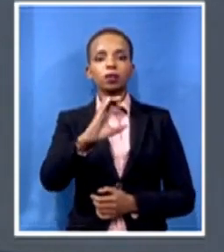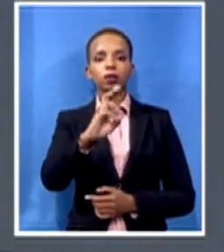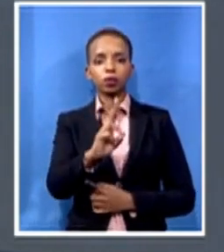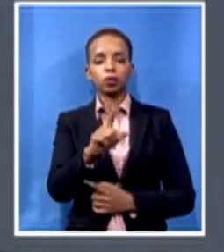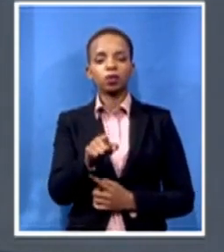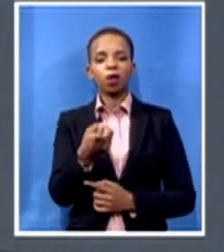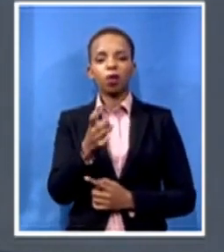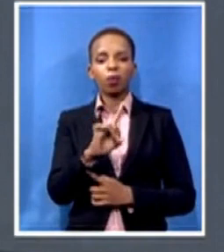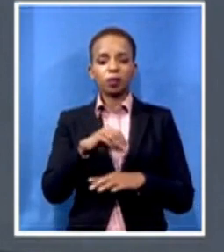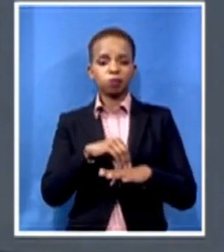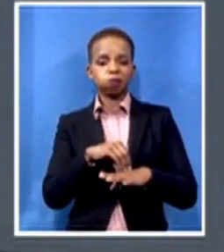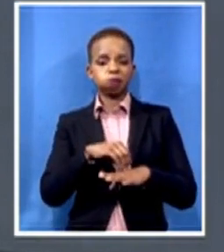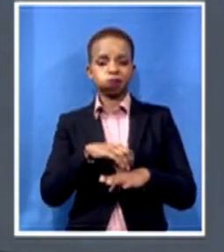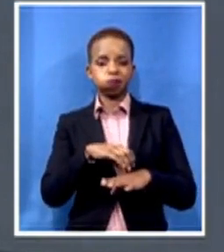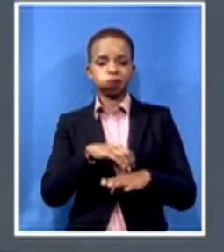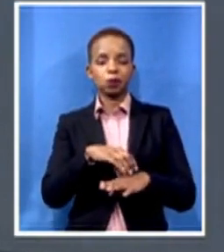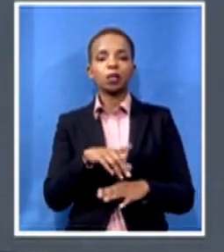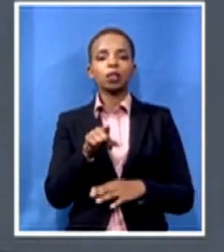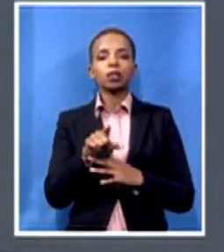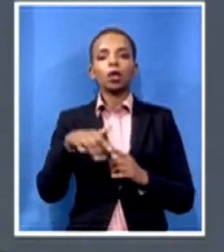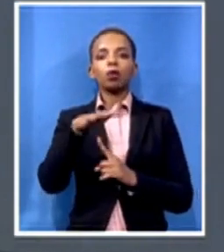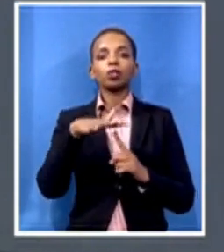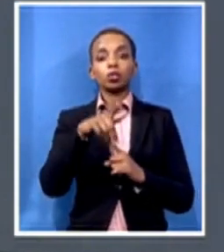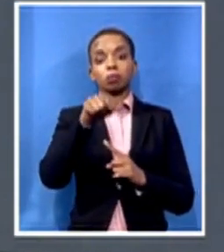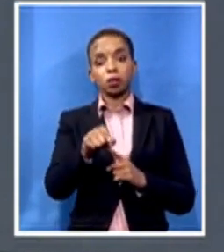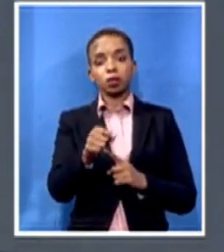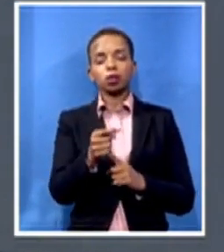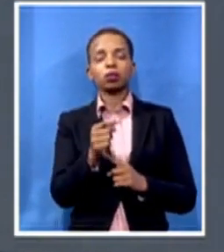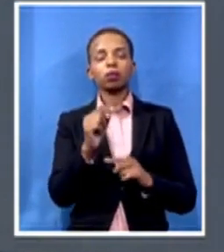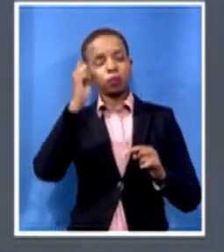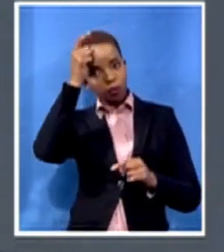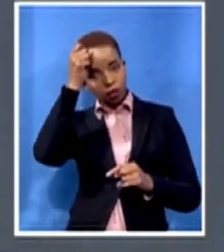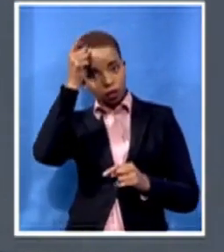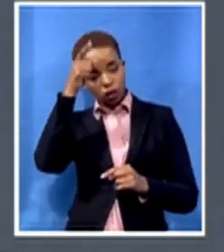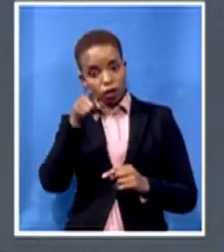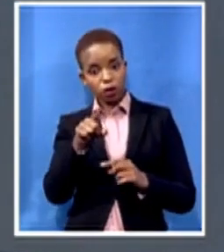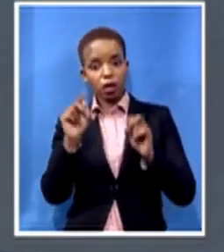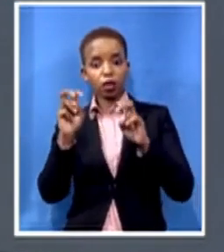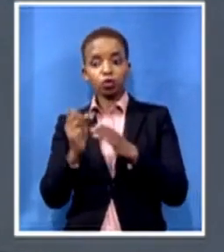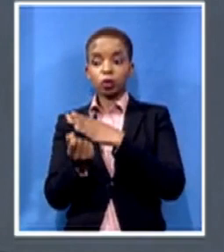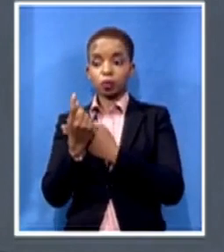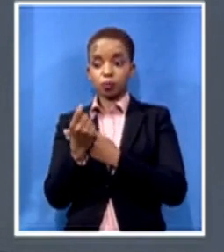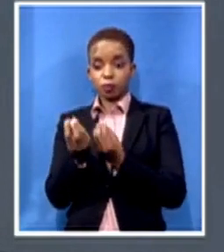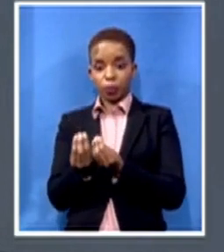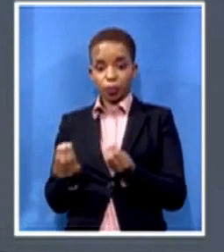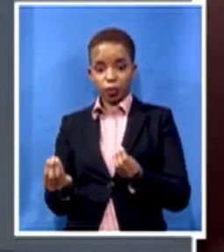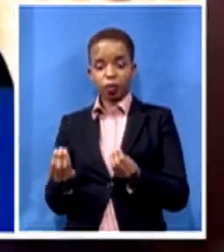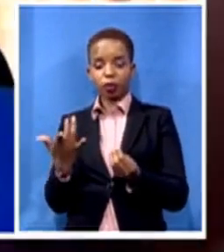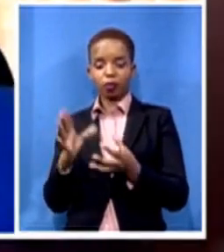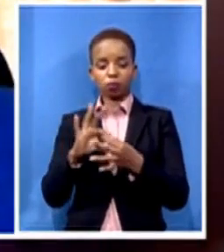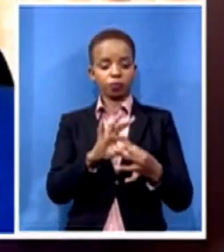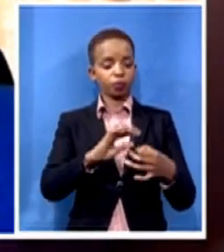understand these and other issues possibly associated with COVID-19, we're joined via Skype by Professor